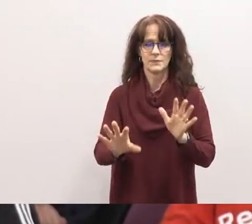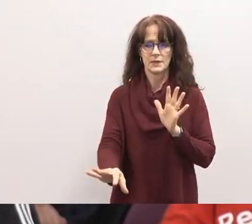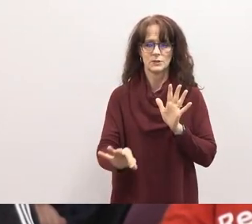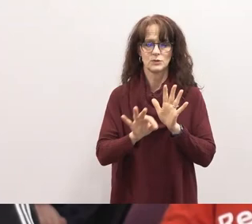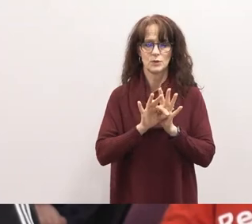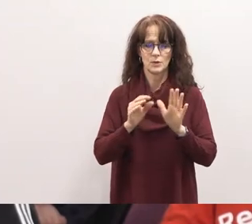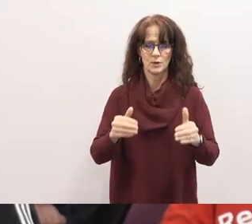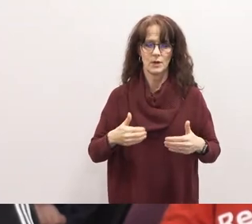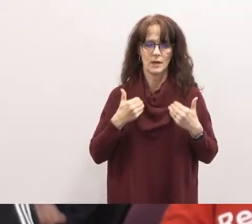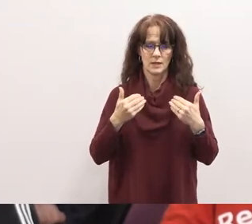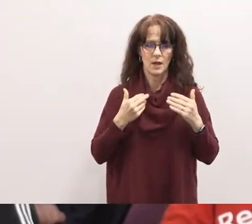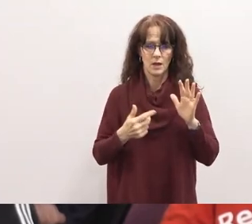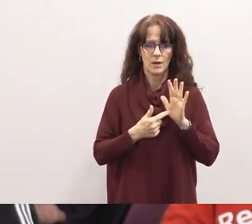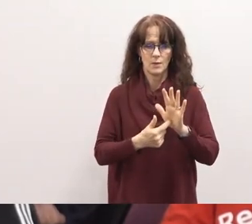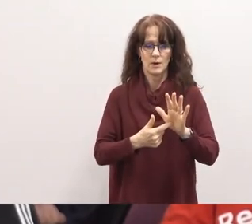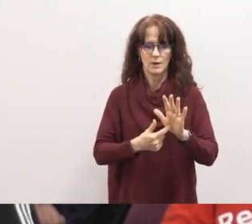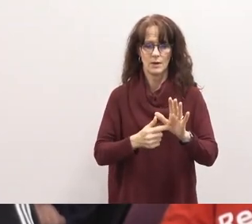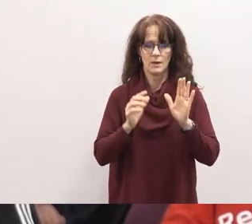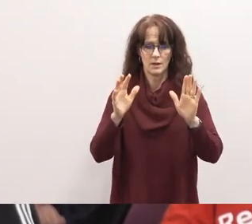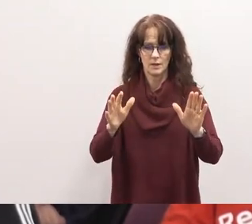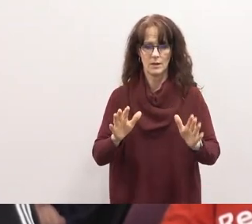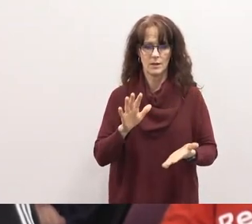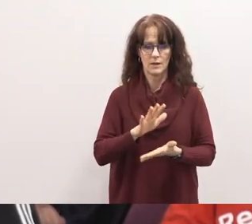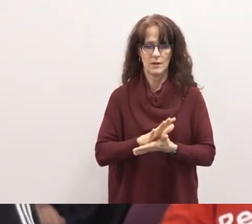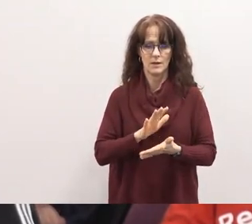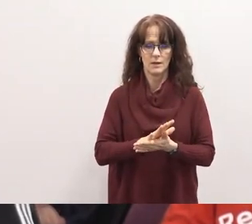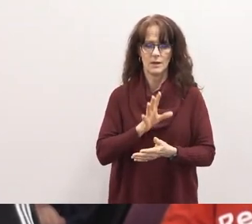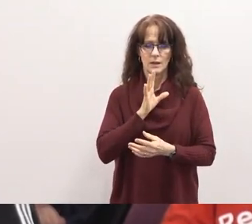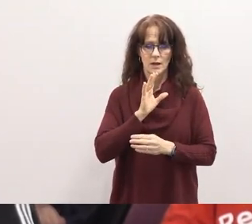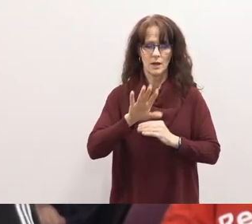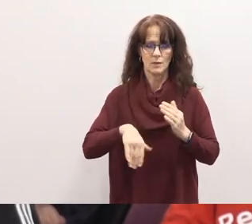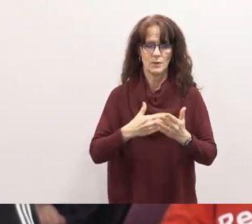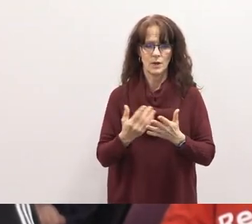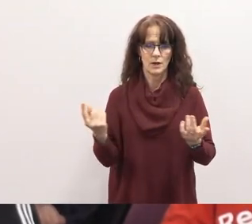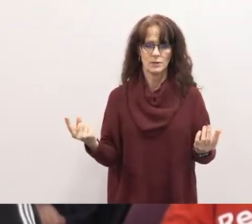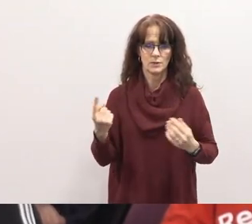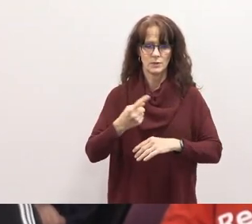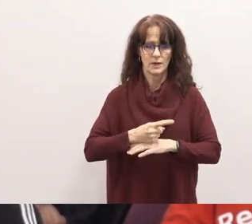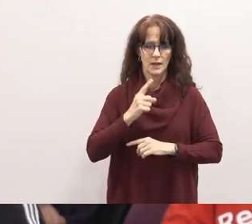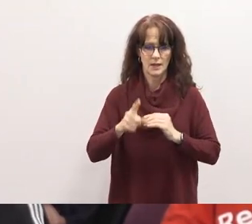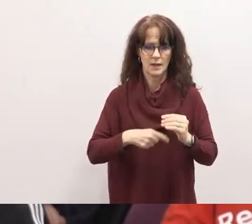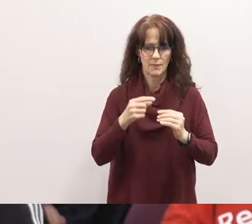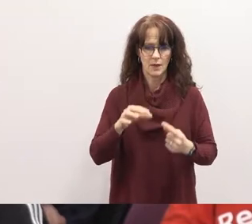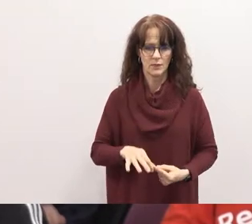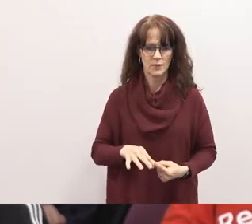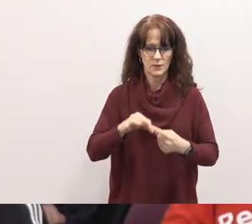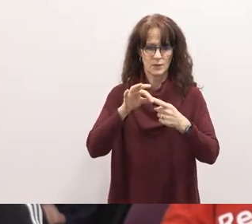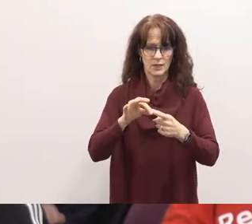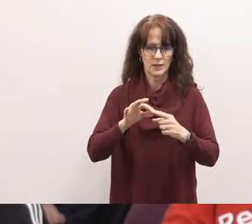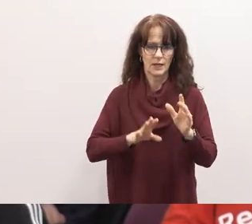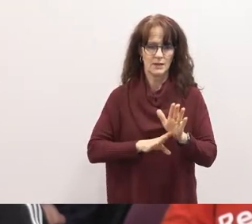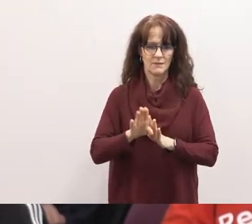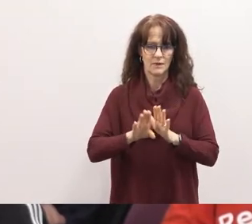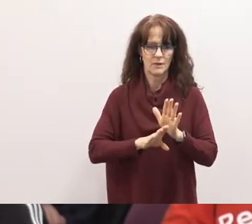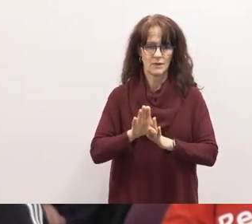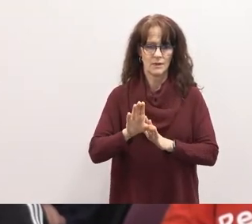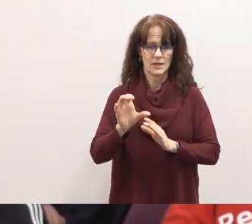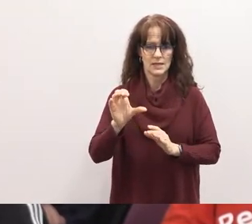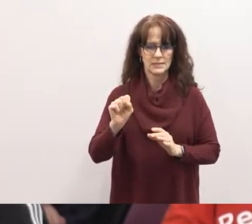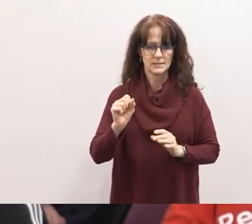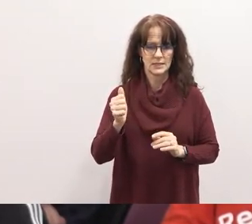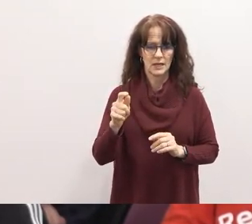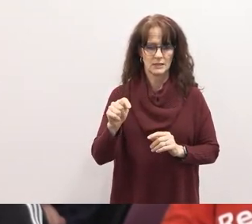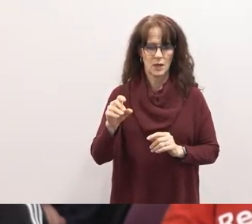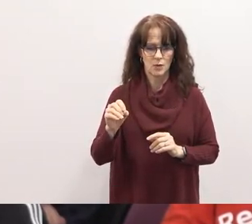young representative of this astonishing academy to speak with you all today about the uniqueness and development SADO has to